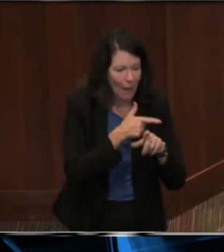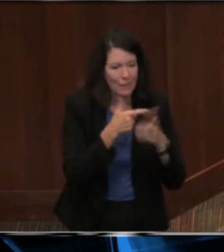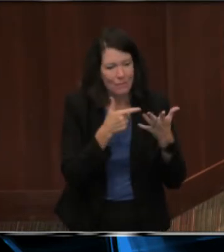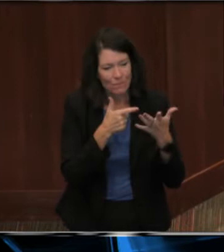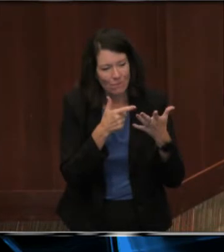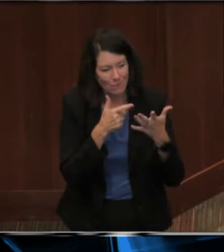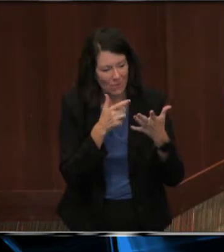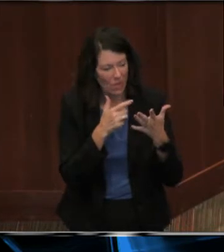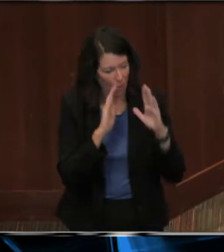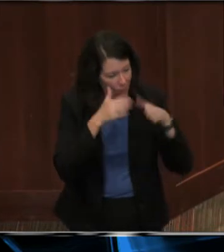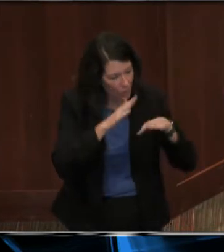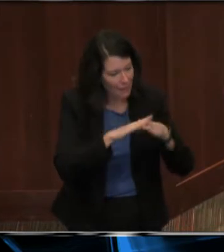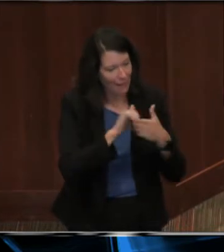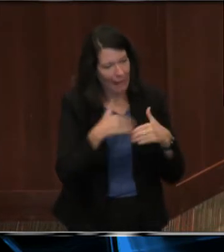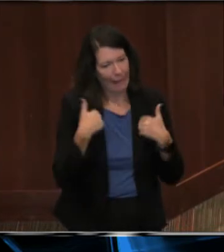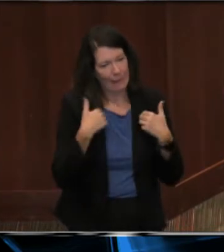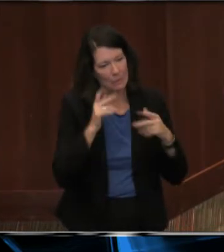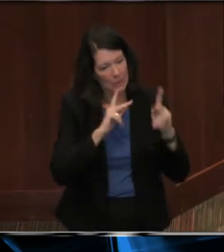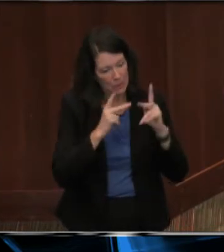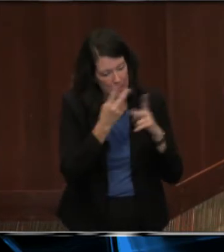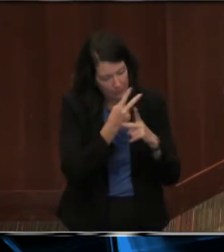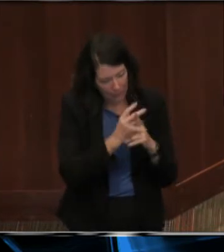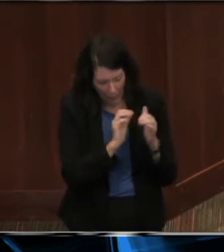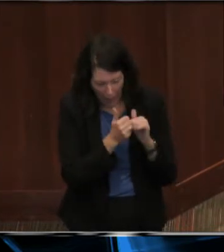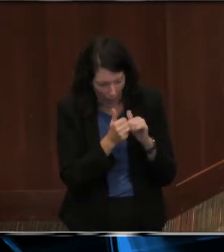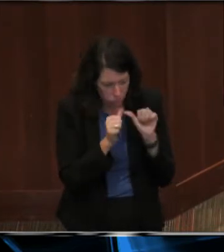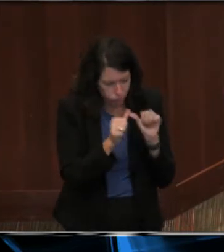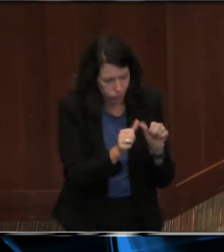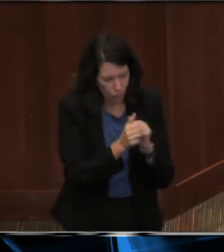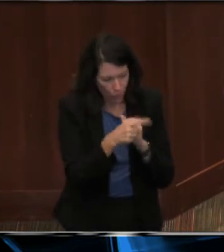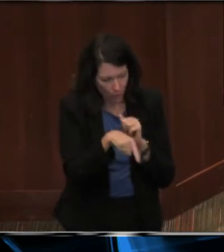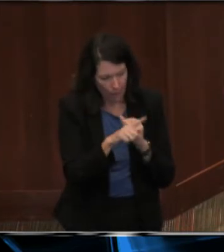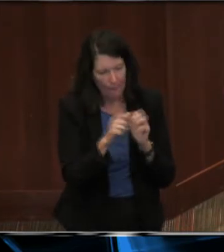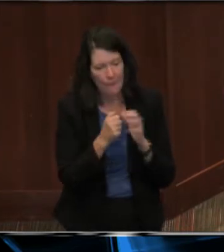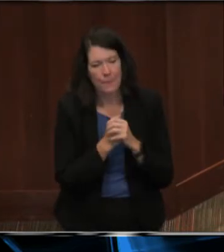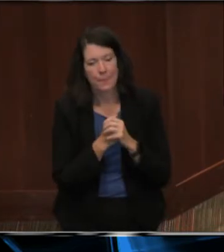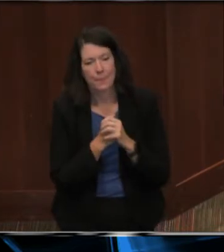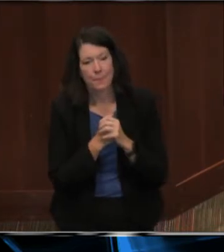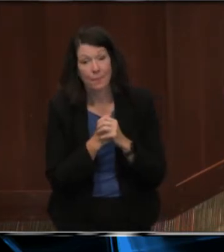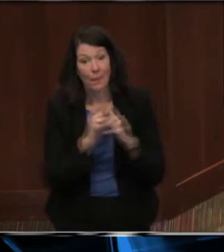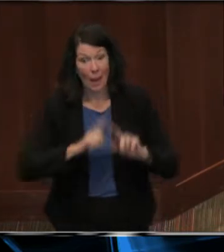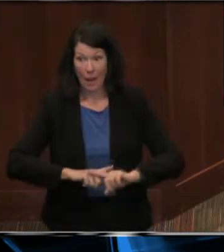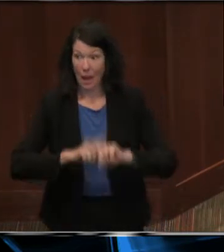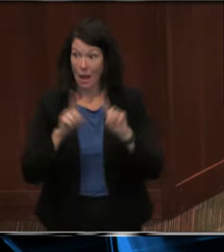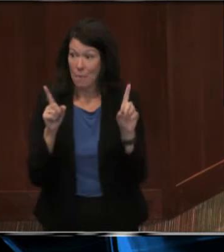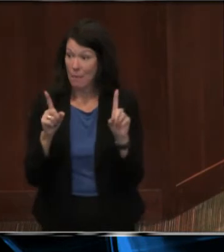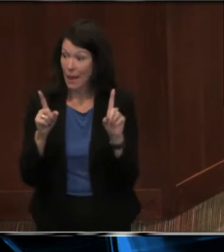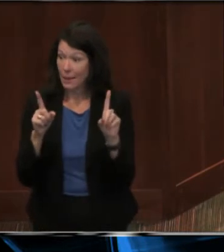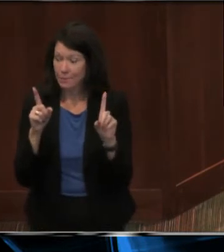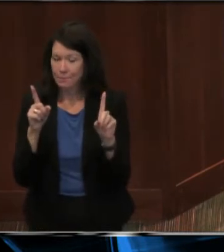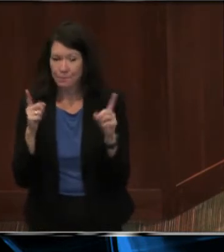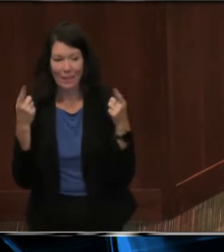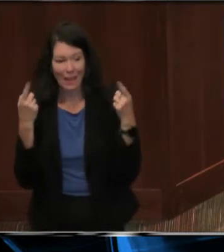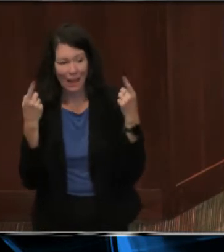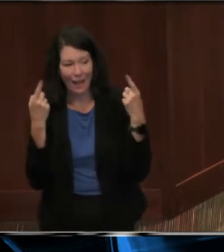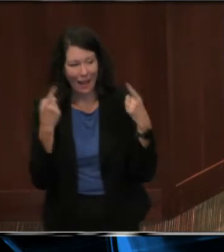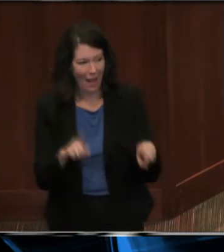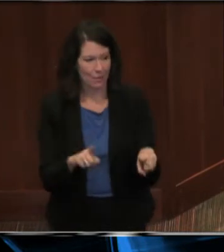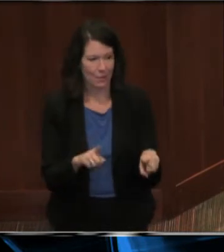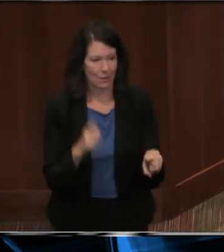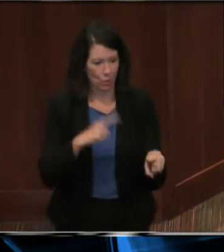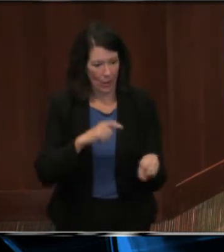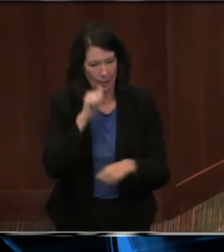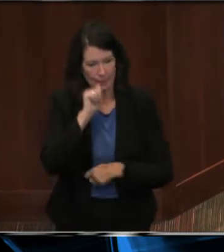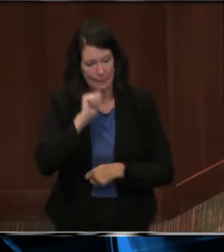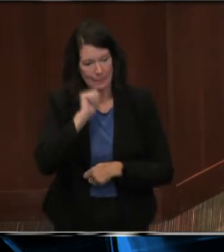bother our population. And what those sequelae will look like. However, what happens, and while we can tolerate